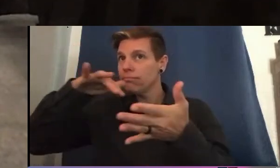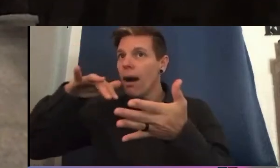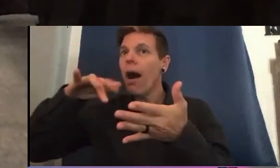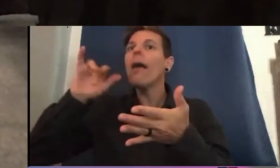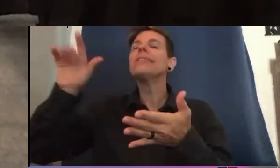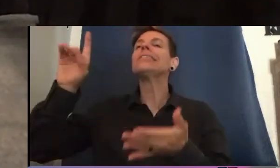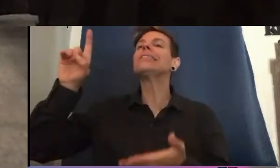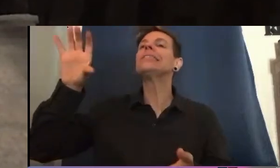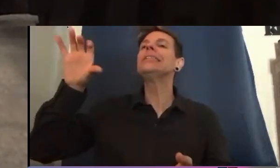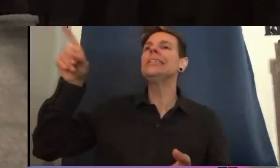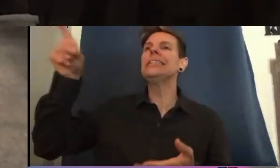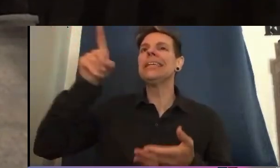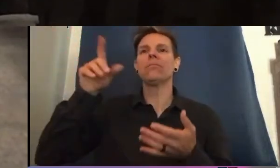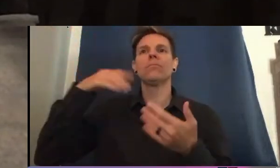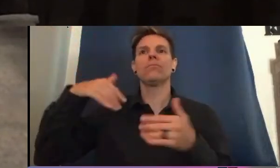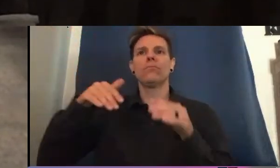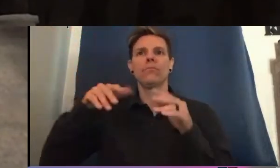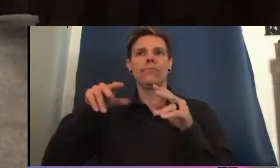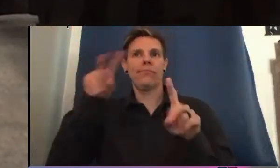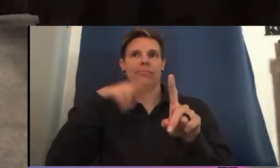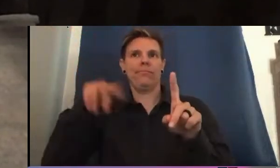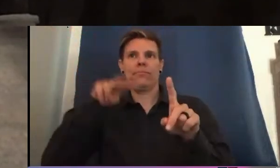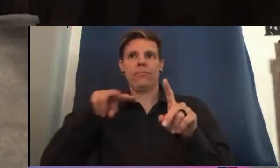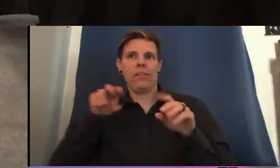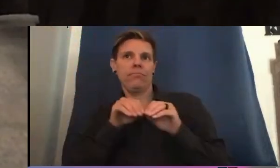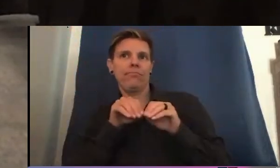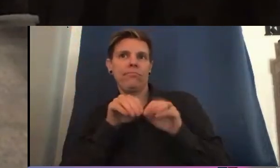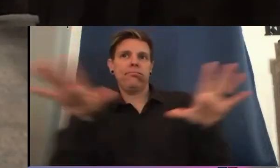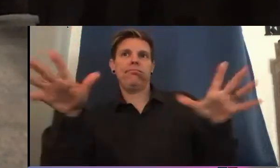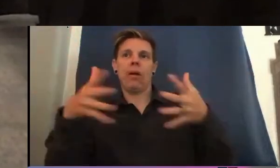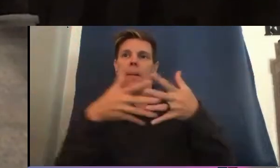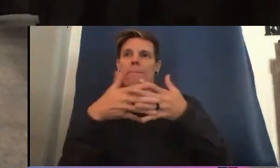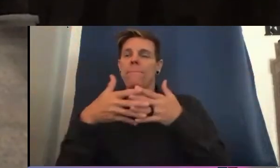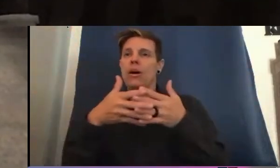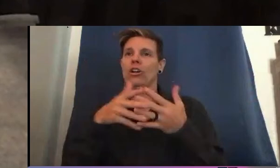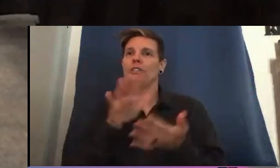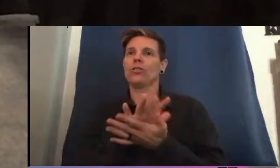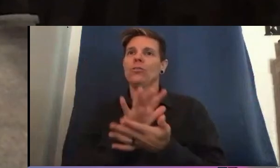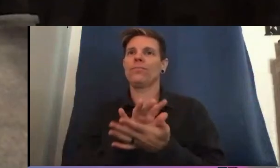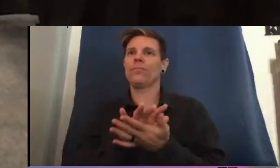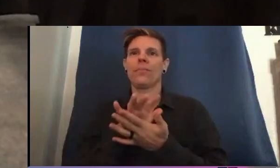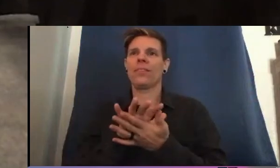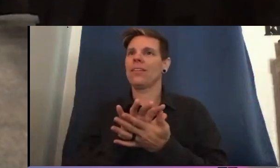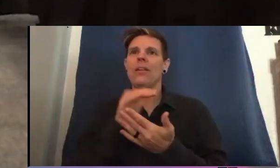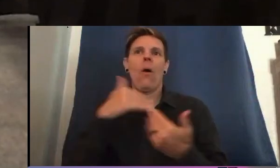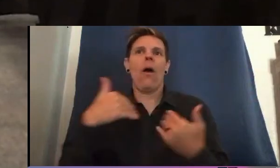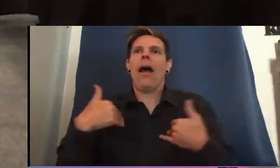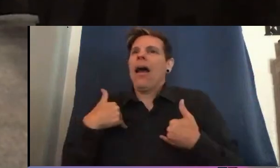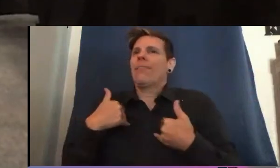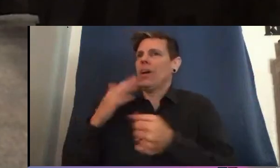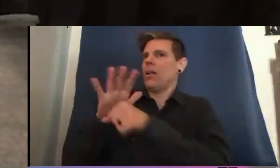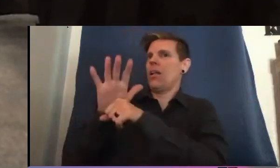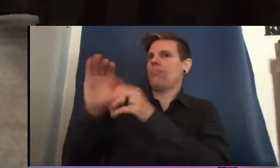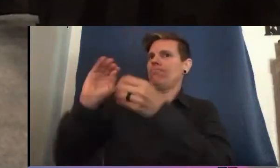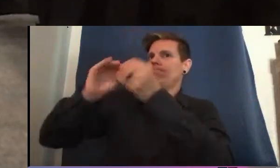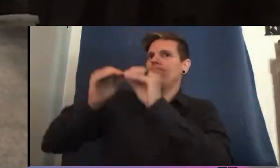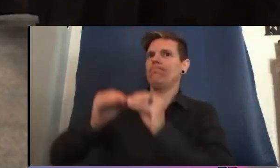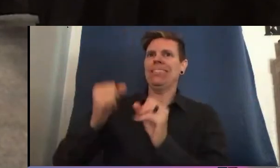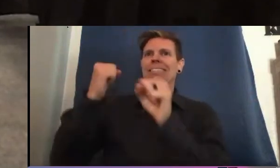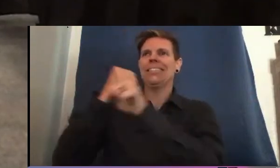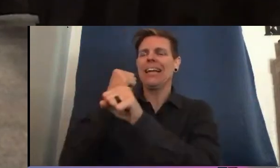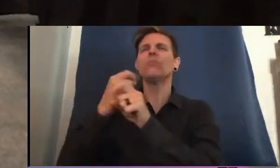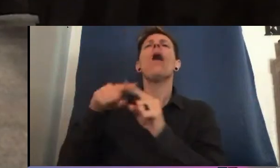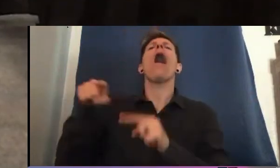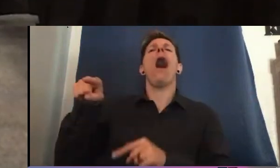of COVID transmission in American schools. Measures that were not found to have a statistically significant benefit were distancing, hybrid models, classroom